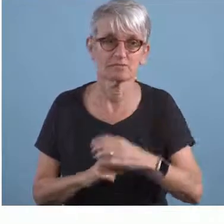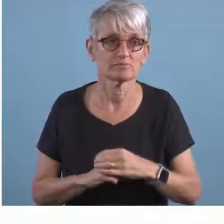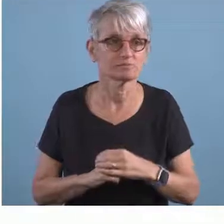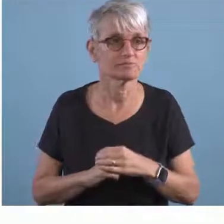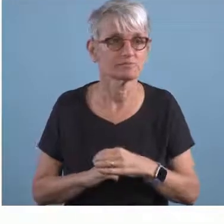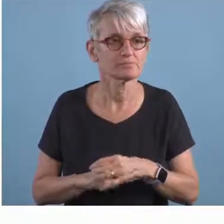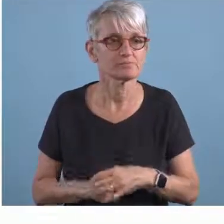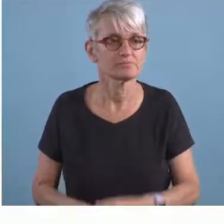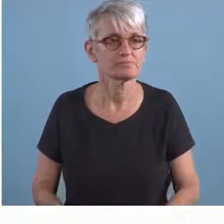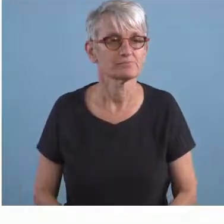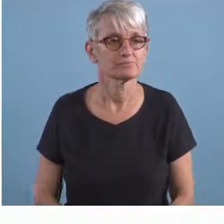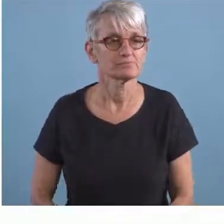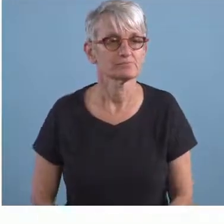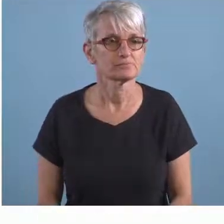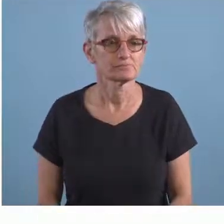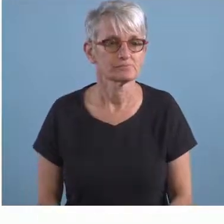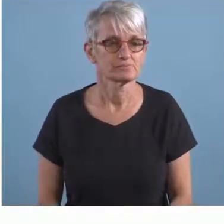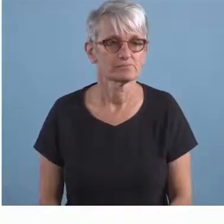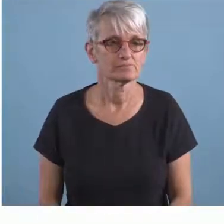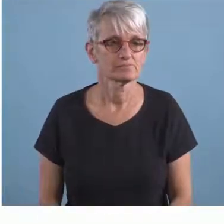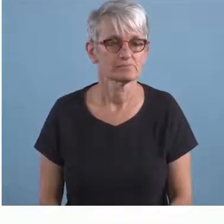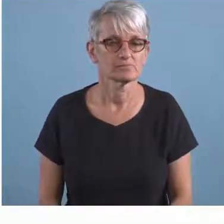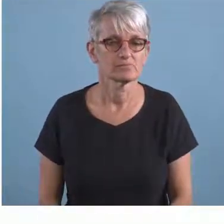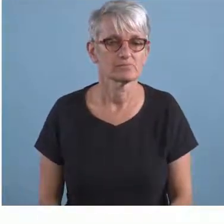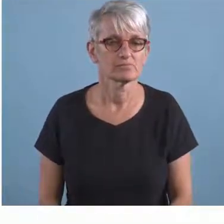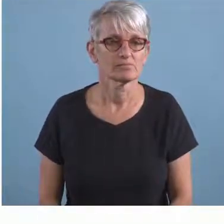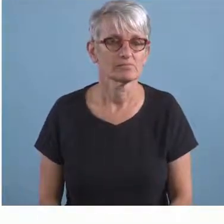address that. Before you show the next one,